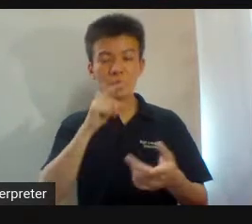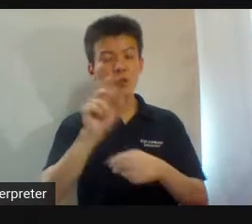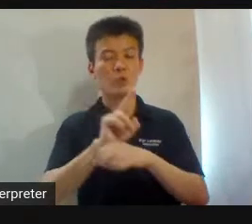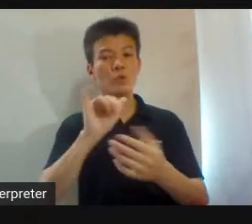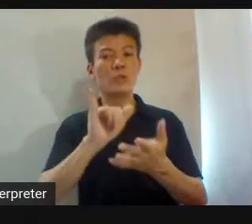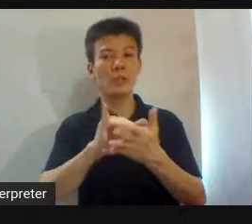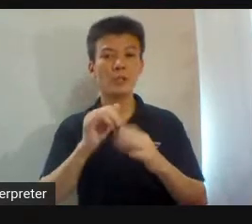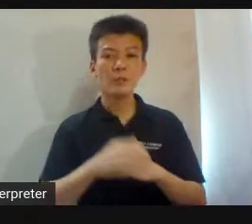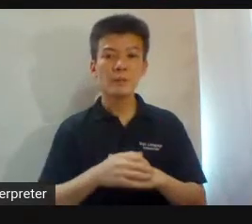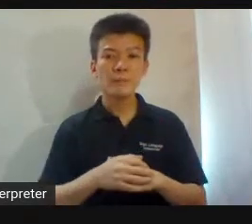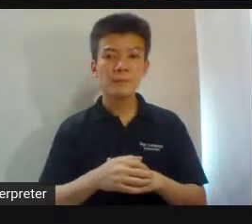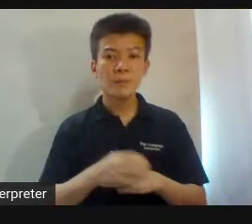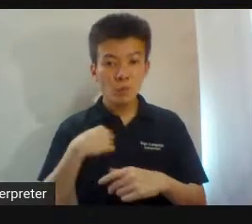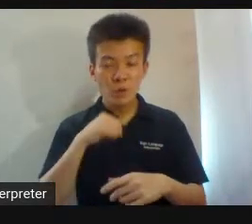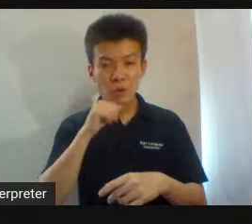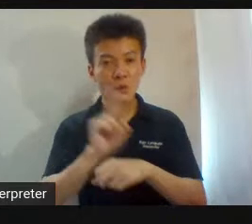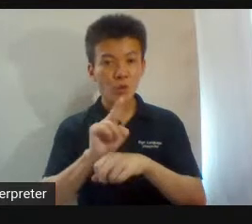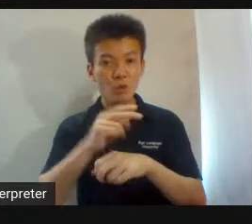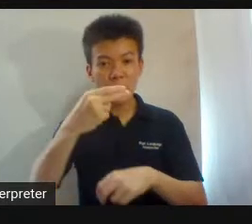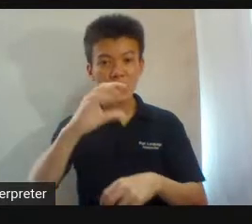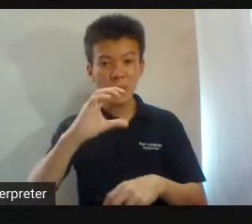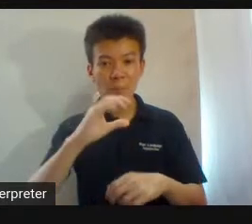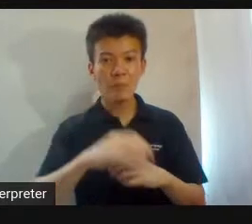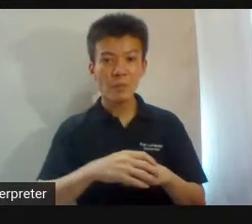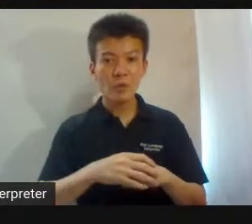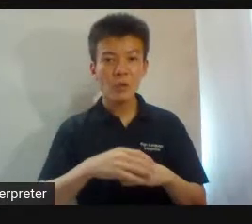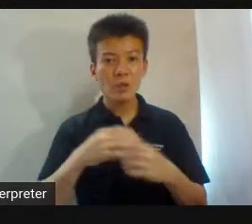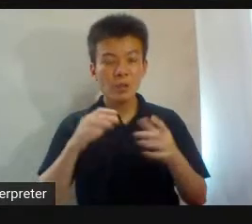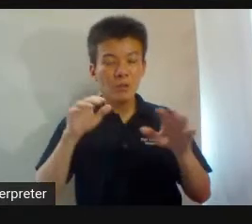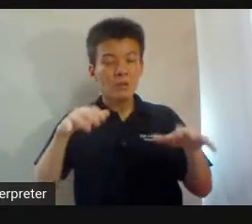that. We don't use handicap. I